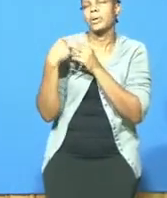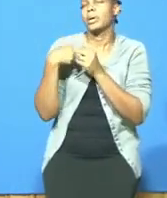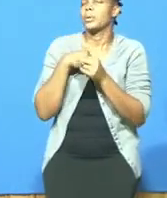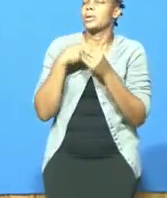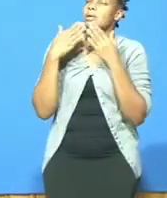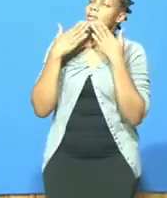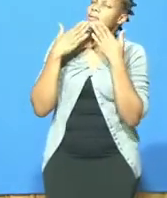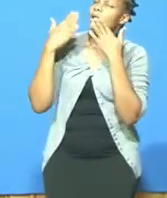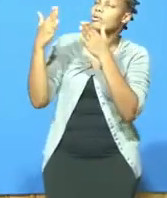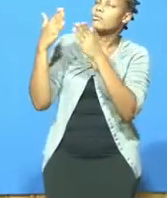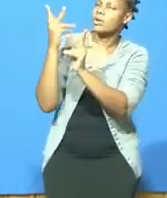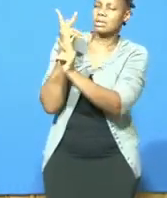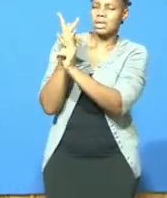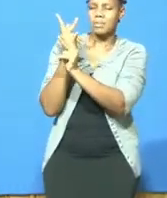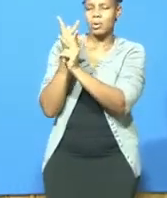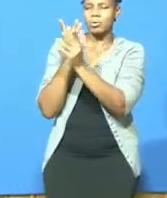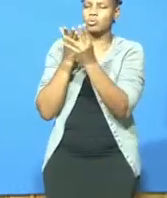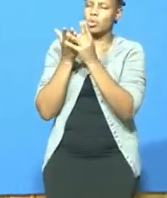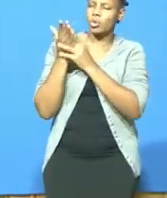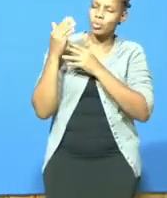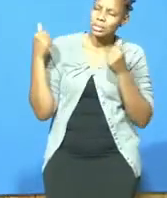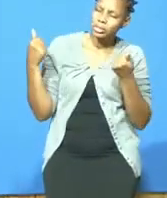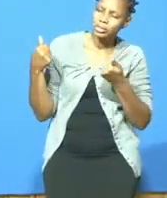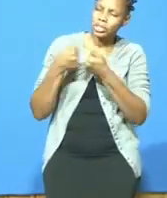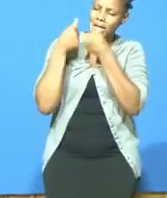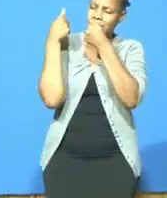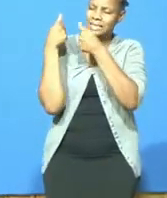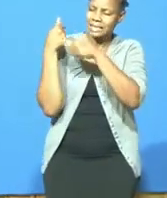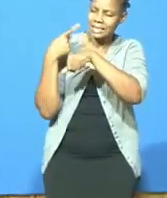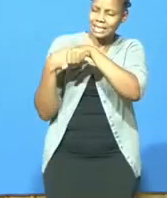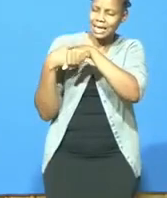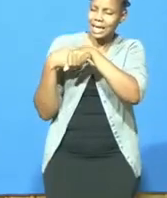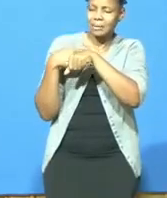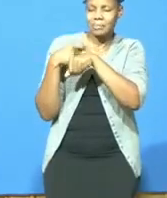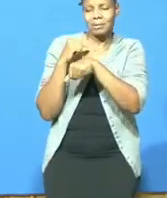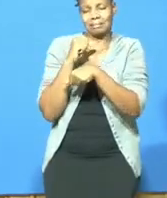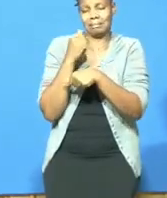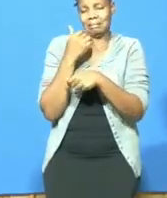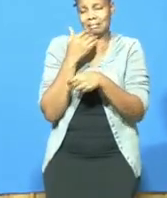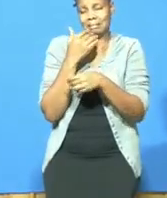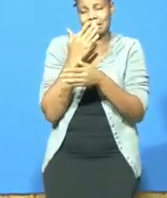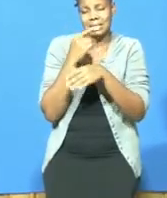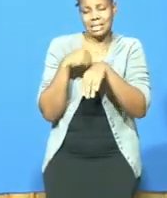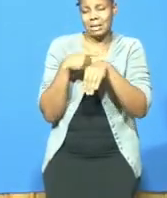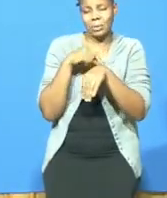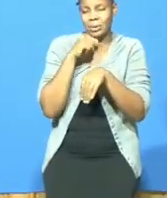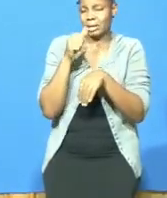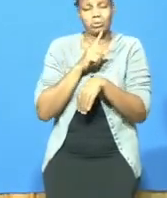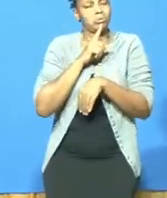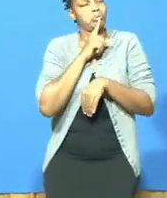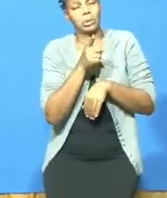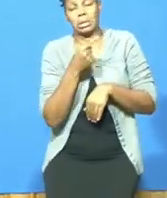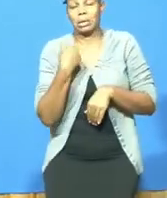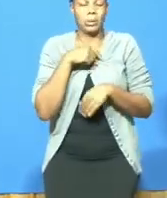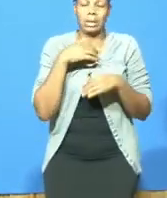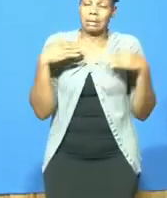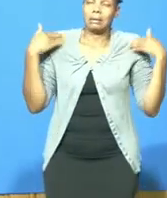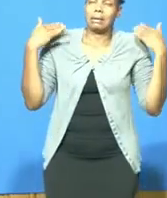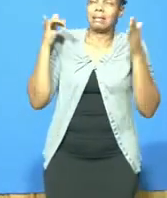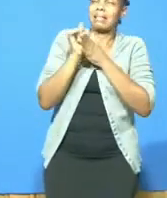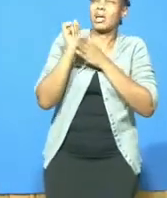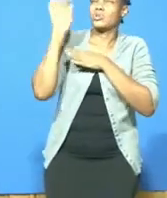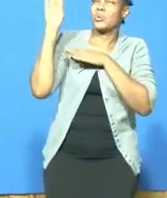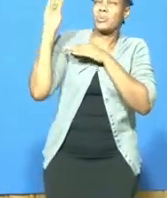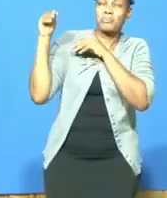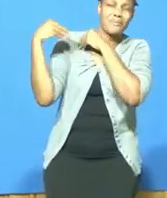you kept us through challenging times and uncertainties. We're so glad, God, that you